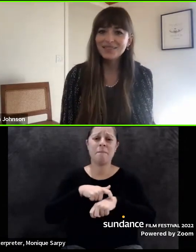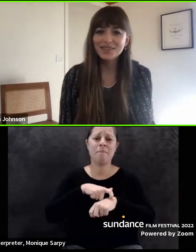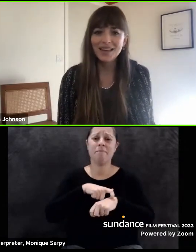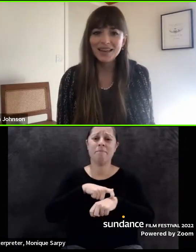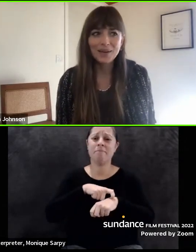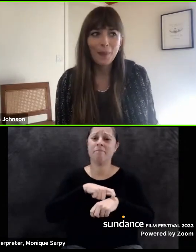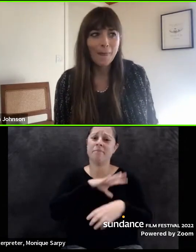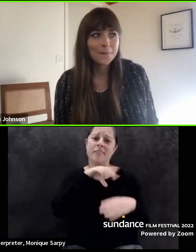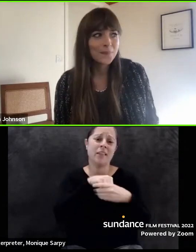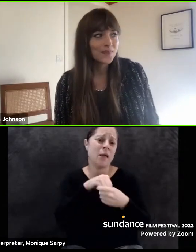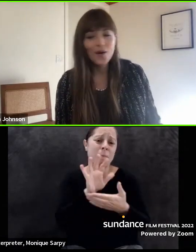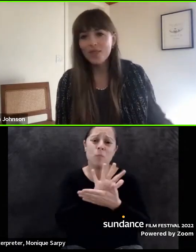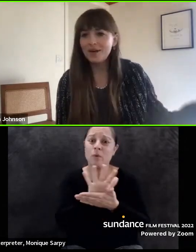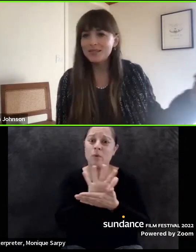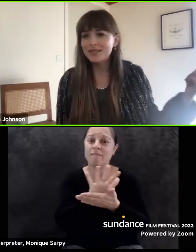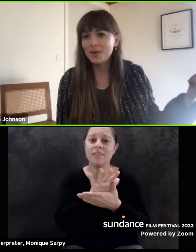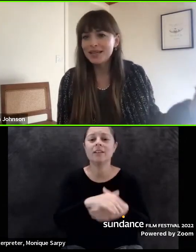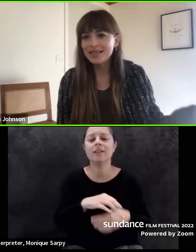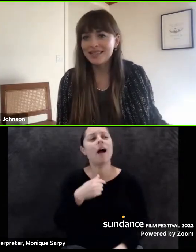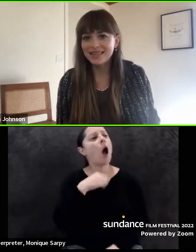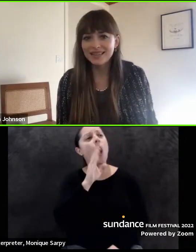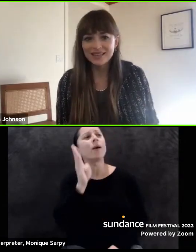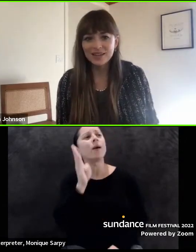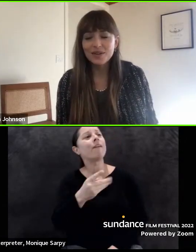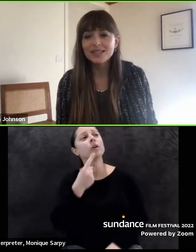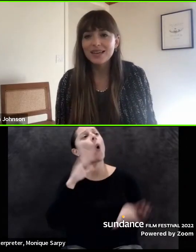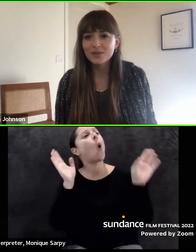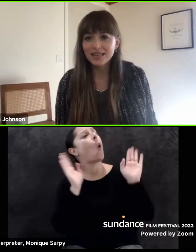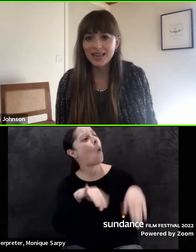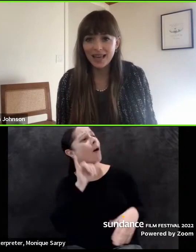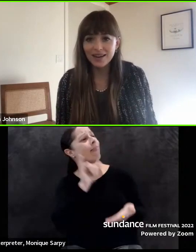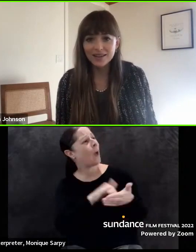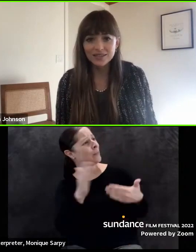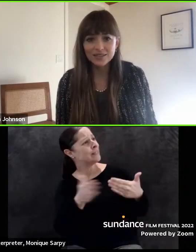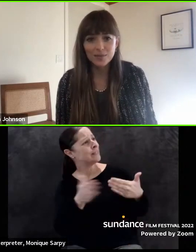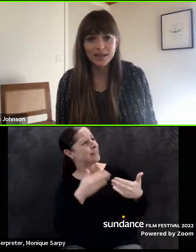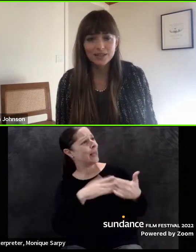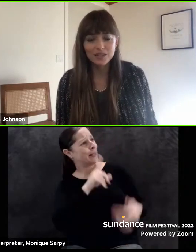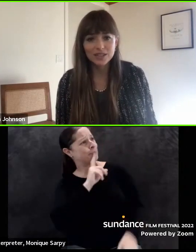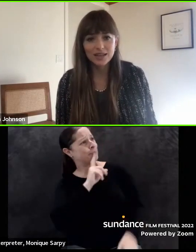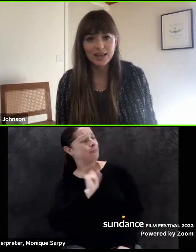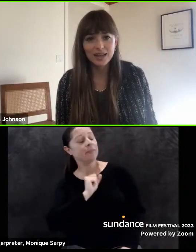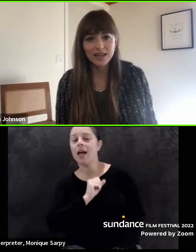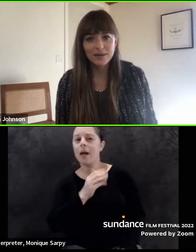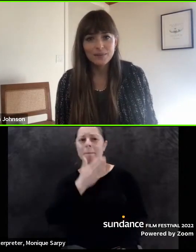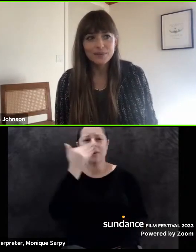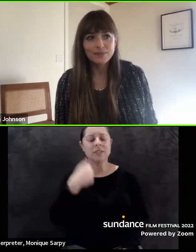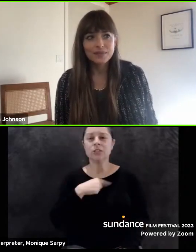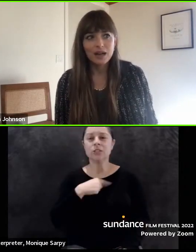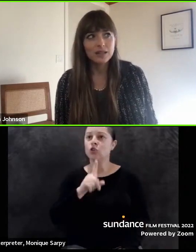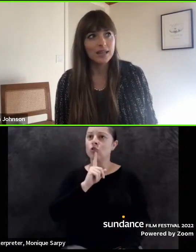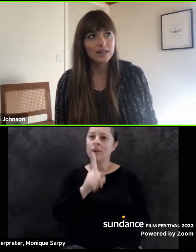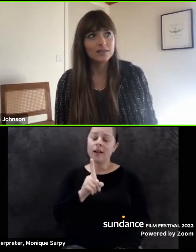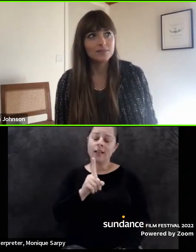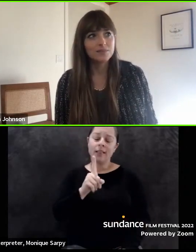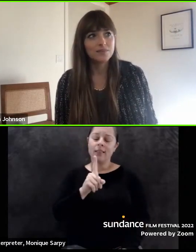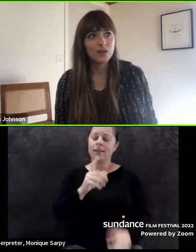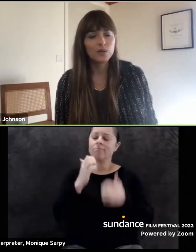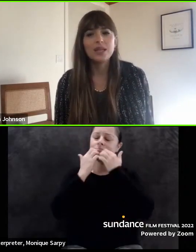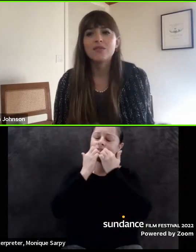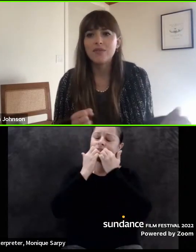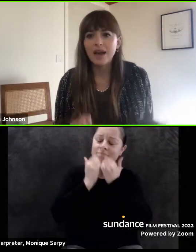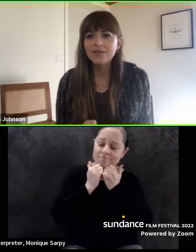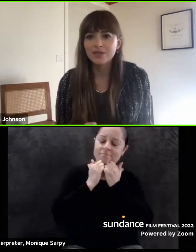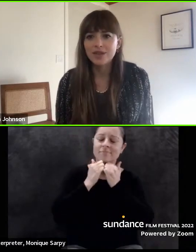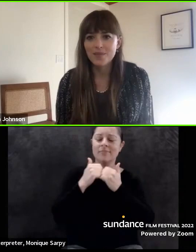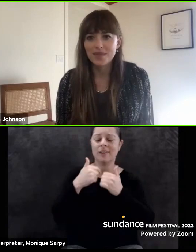It's never like, oh, that was so easy, you know, because I really care so much that I'll like